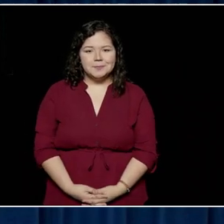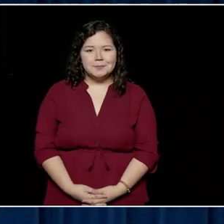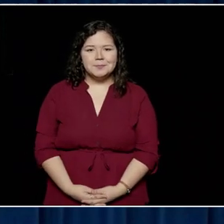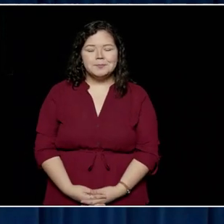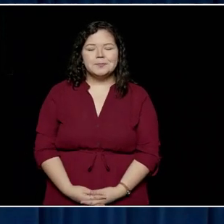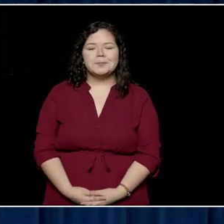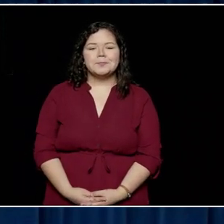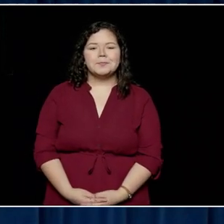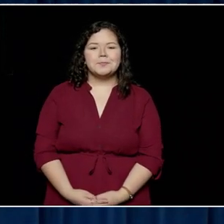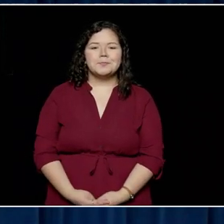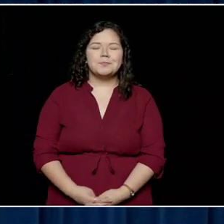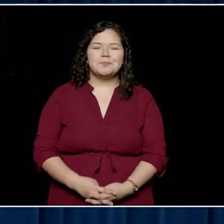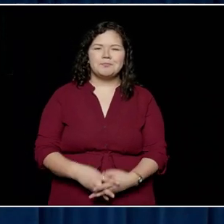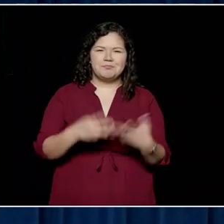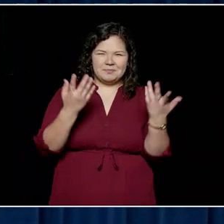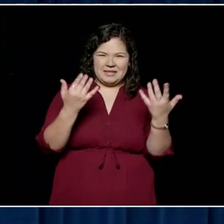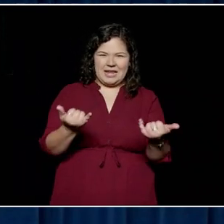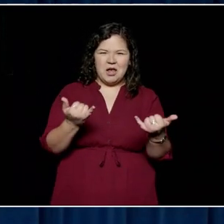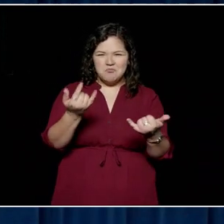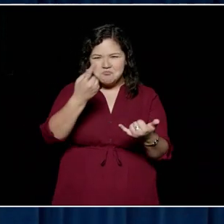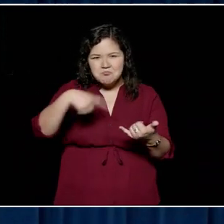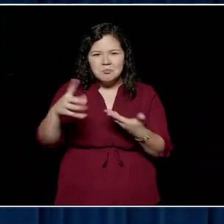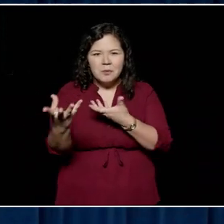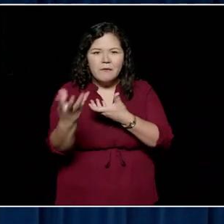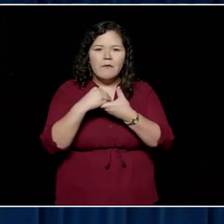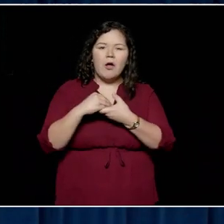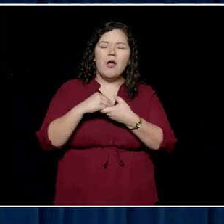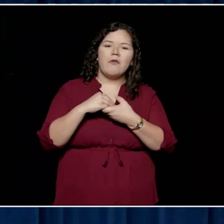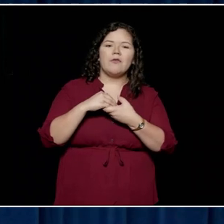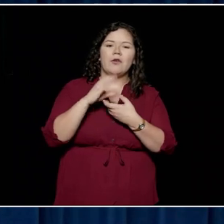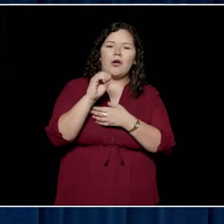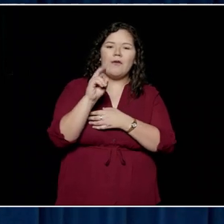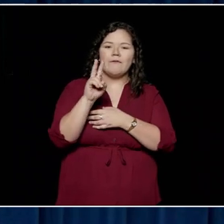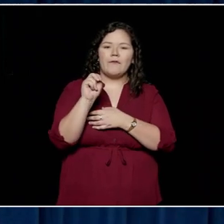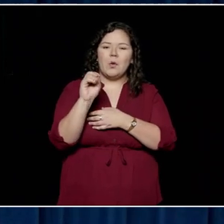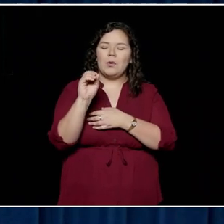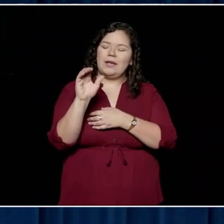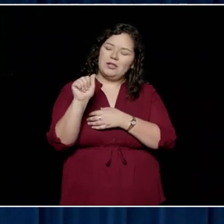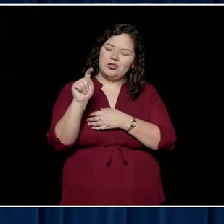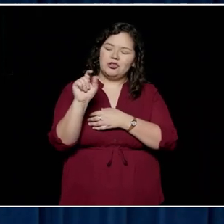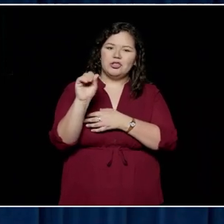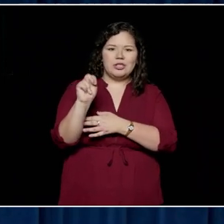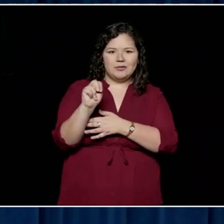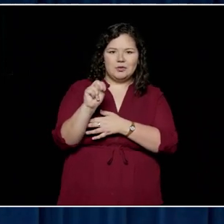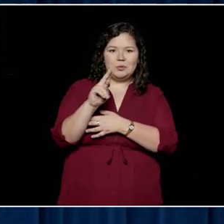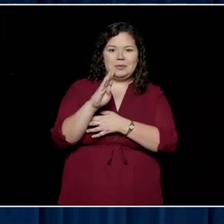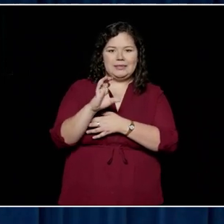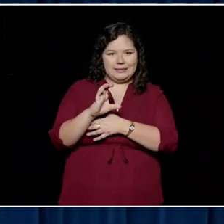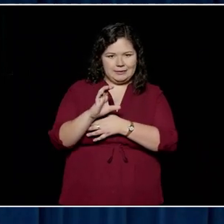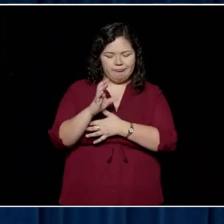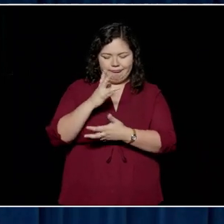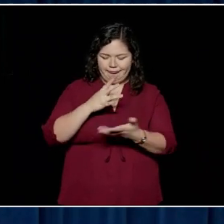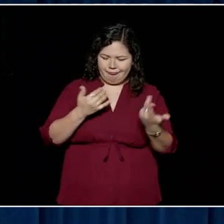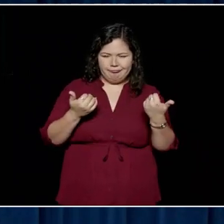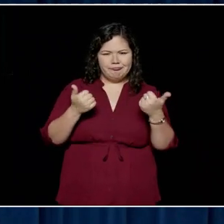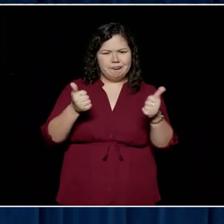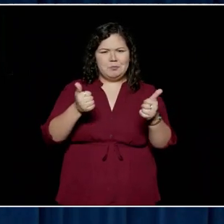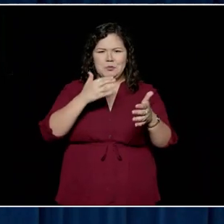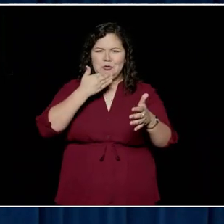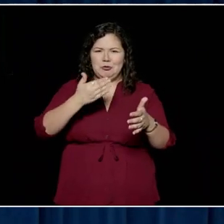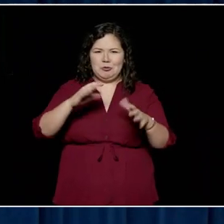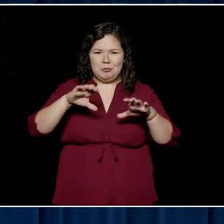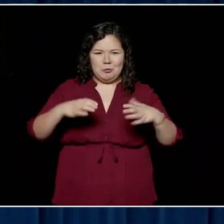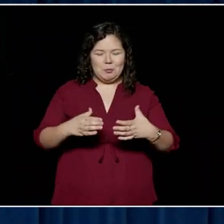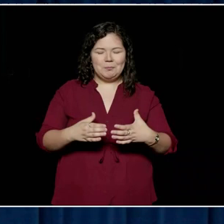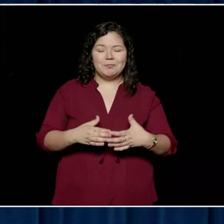UBC. So graduates, you are now members of the convocation of UBC, and you are in good company.